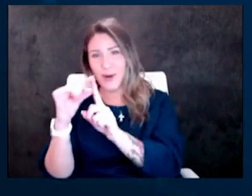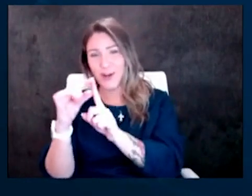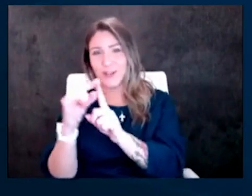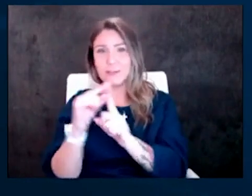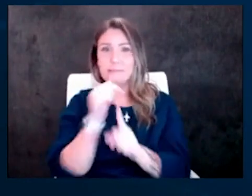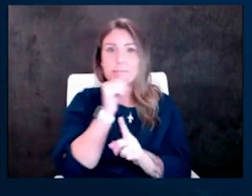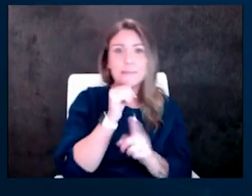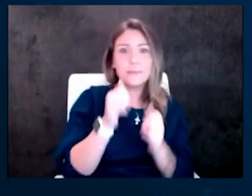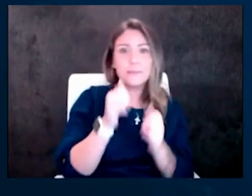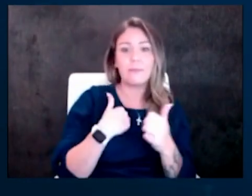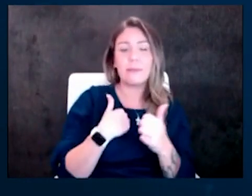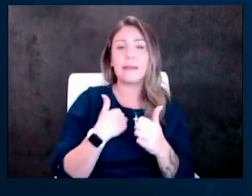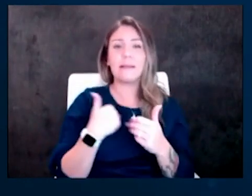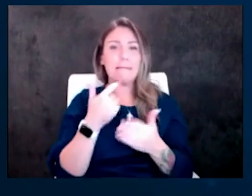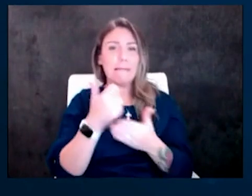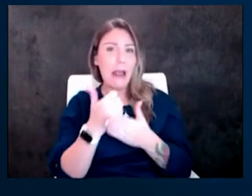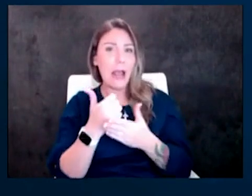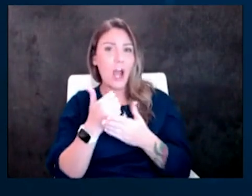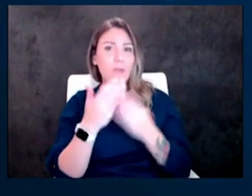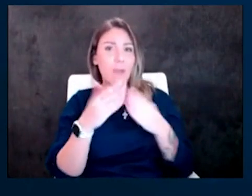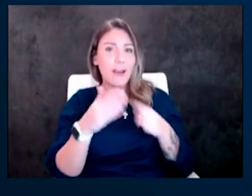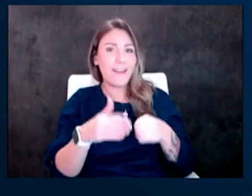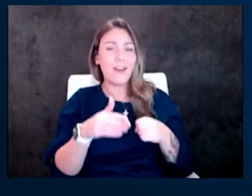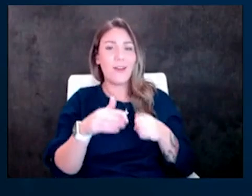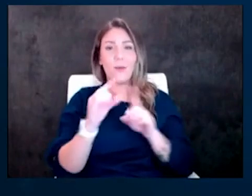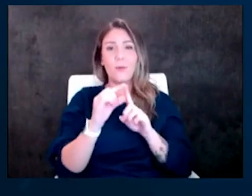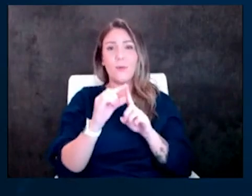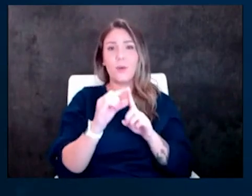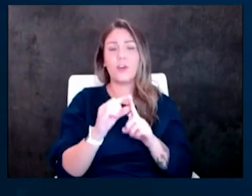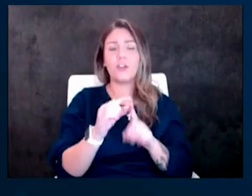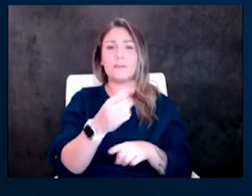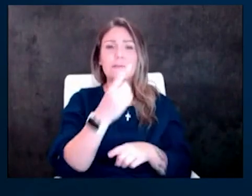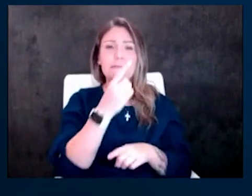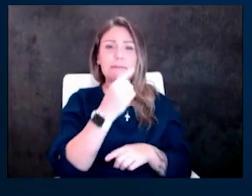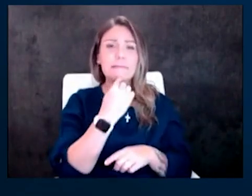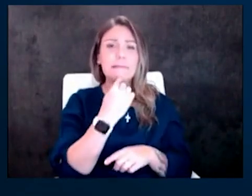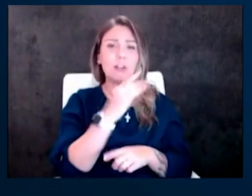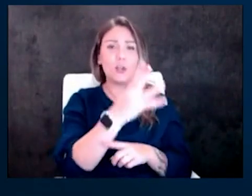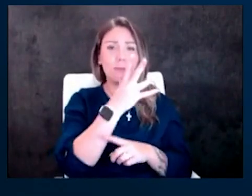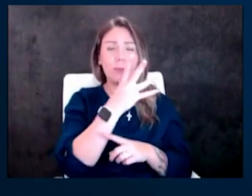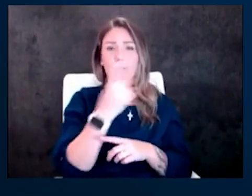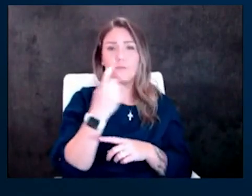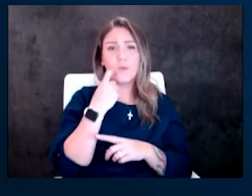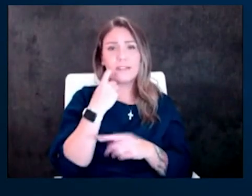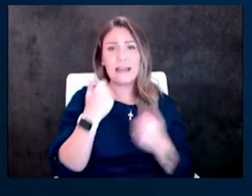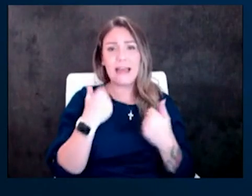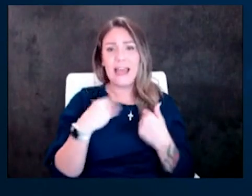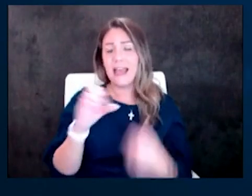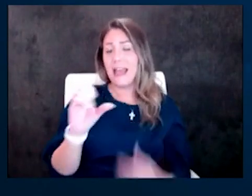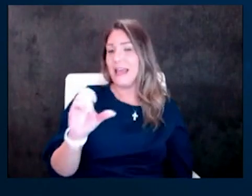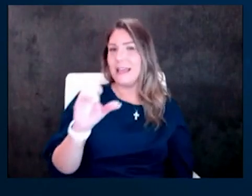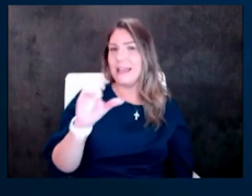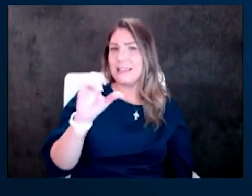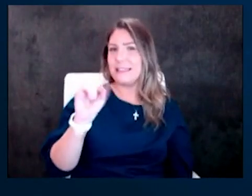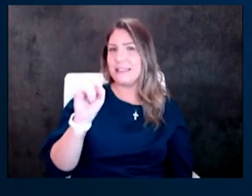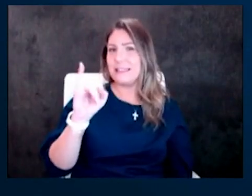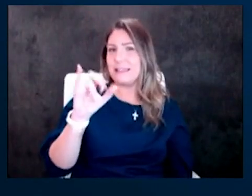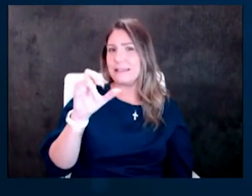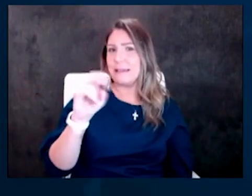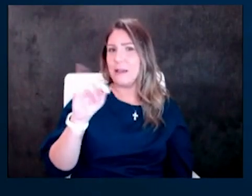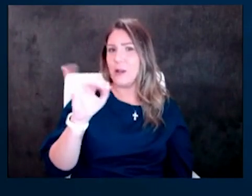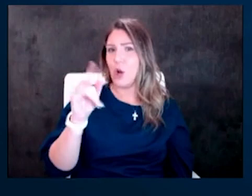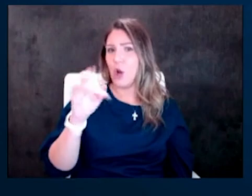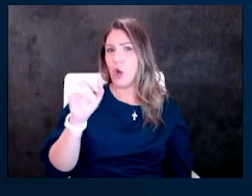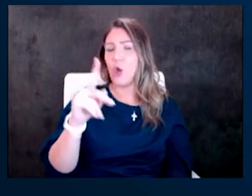break down, and you know how I do with these words. Okay, Bridget says her mom has recently had 5 syncope or near syncope episodes. Syncope, go